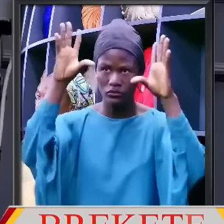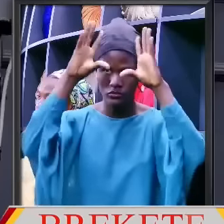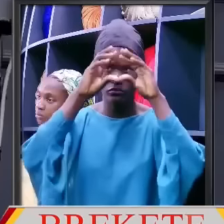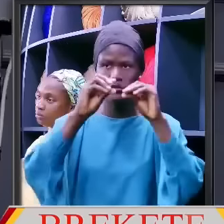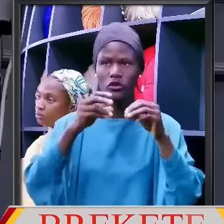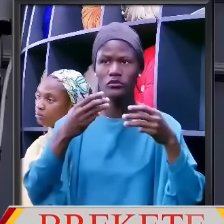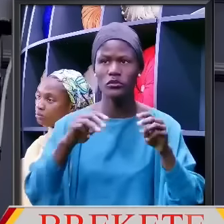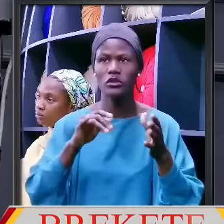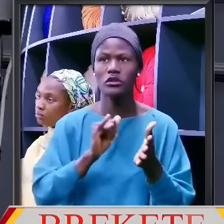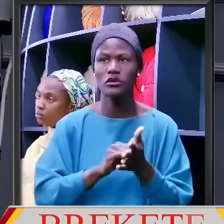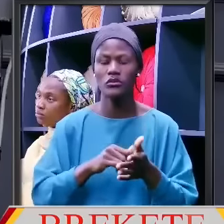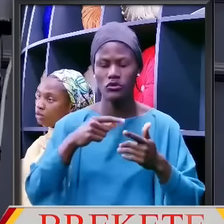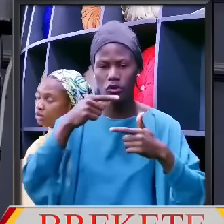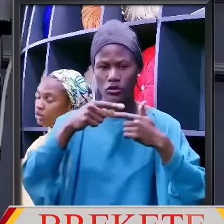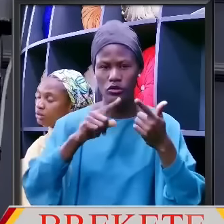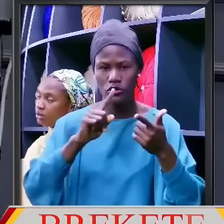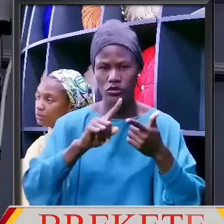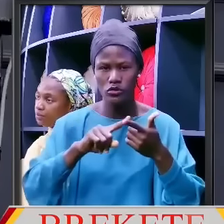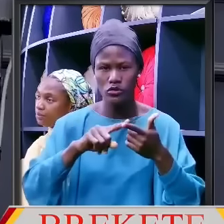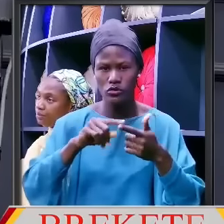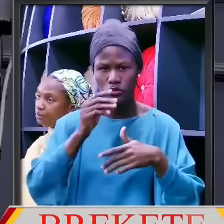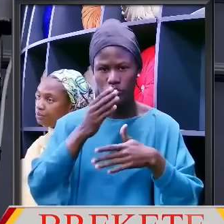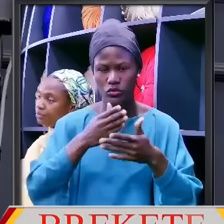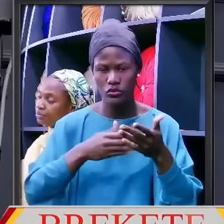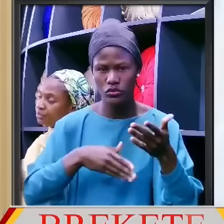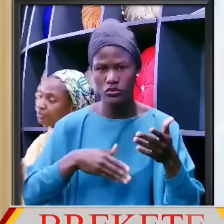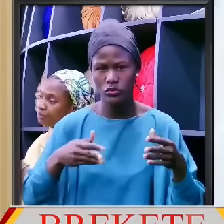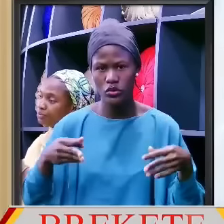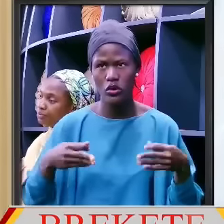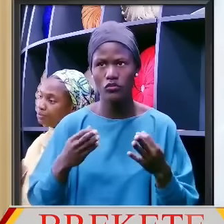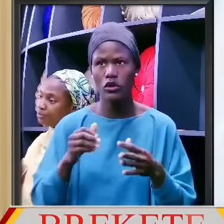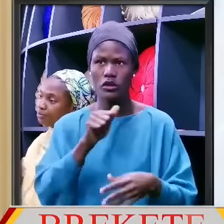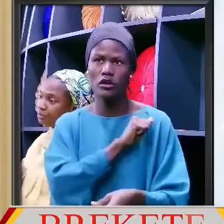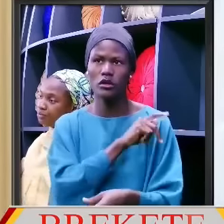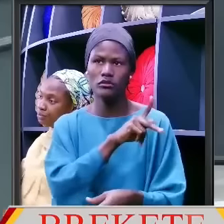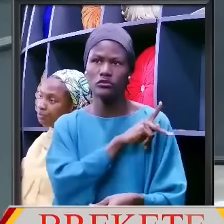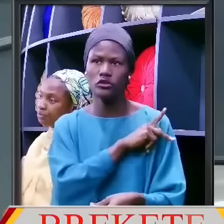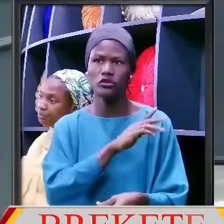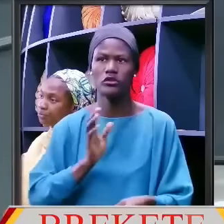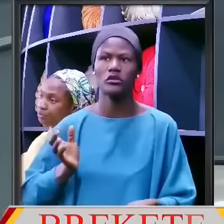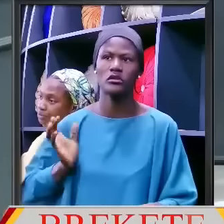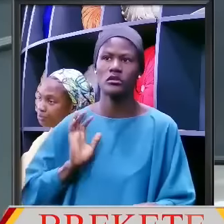It means we are getting somewhere. Let's appreciate ourselves. Thank you.